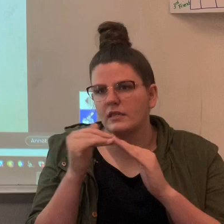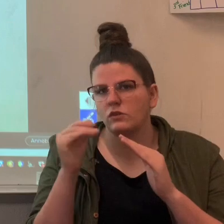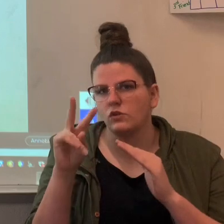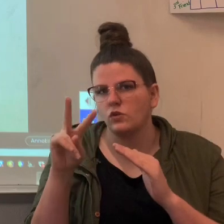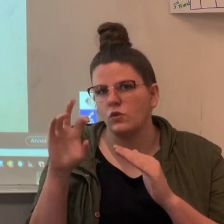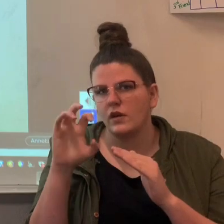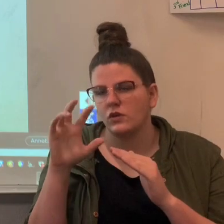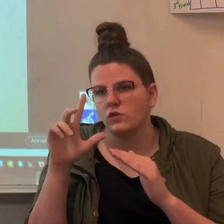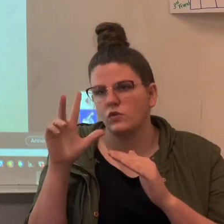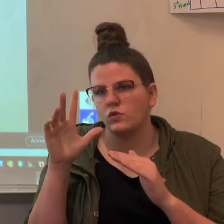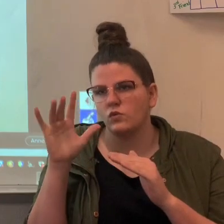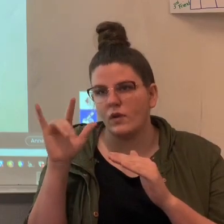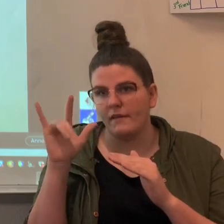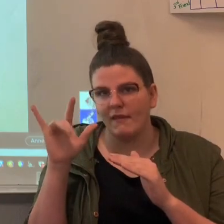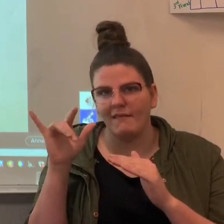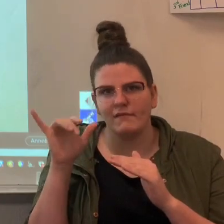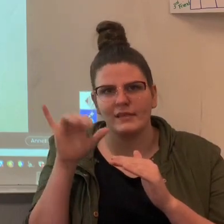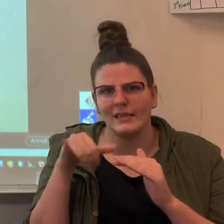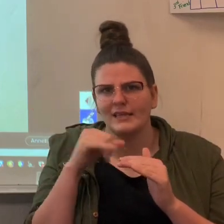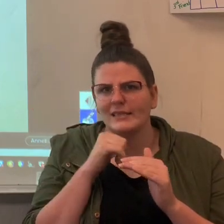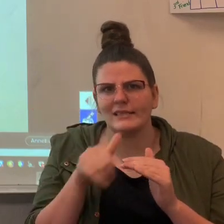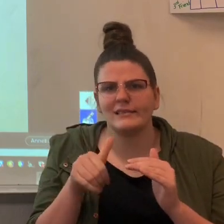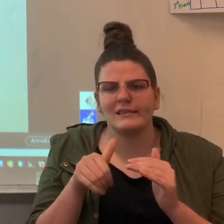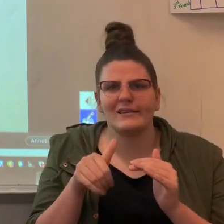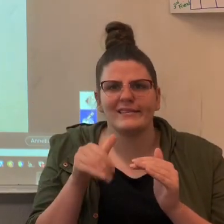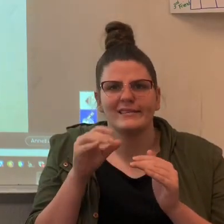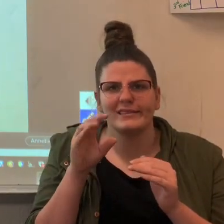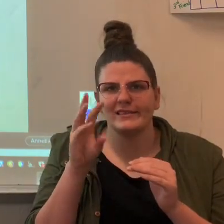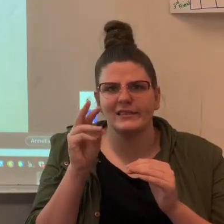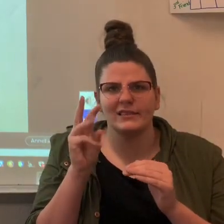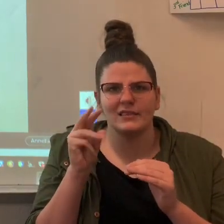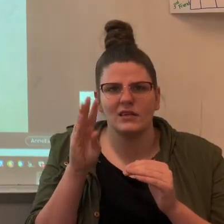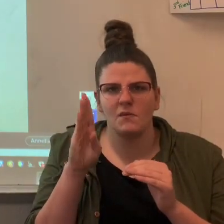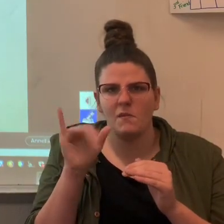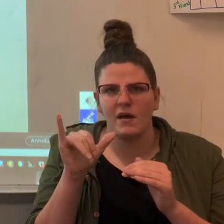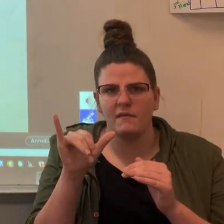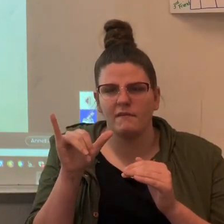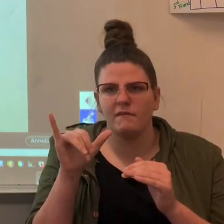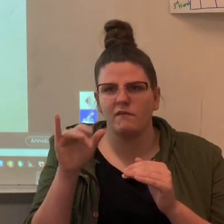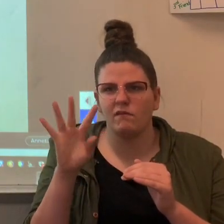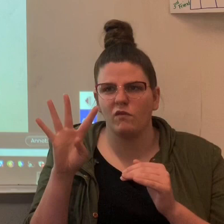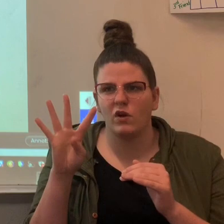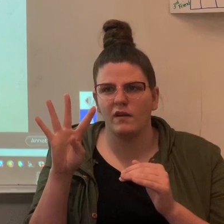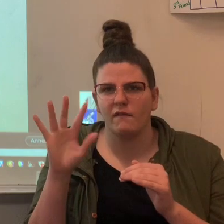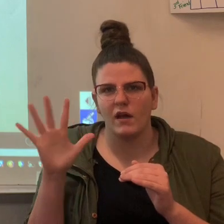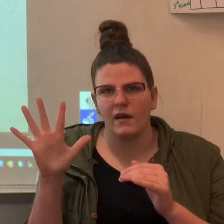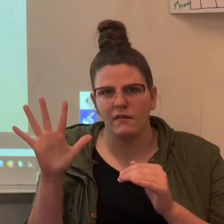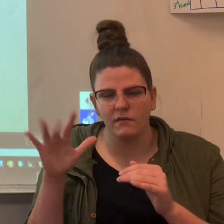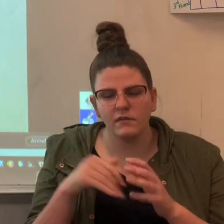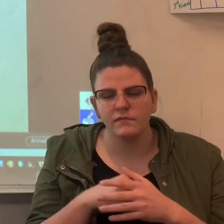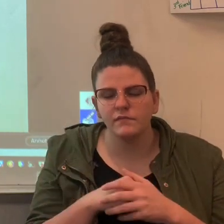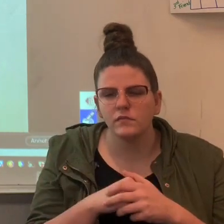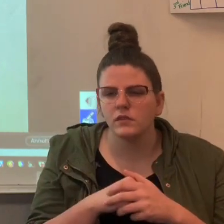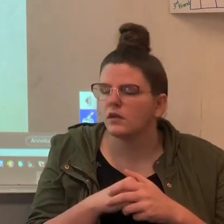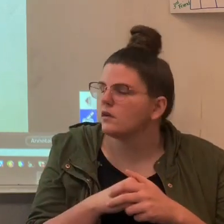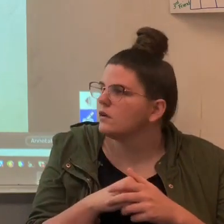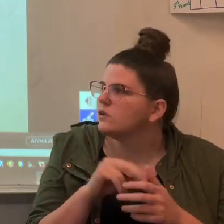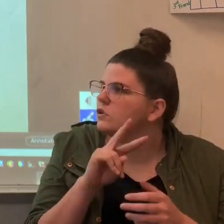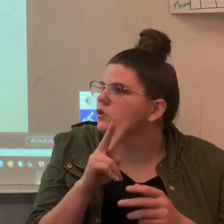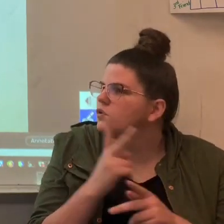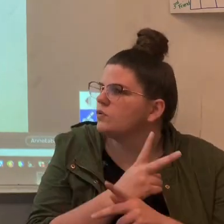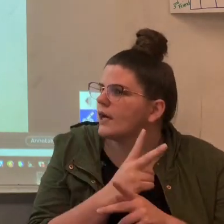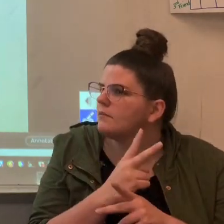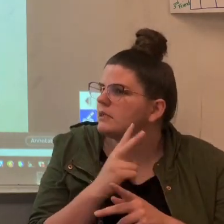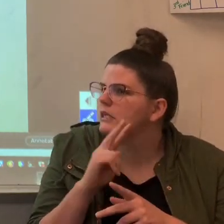okay? That is not 16 by 45. This by is a multiplication. 2 times 8